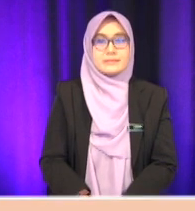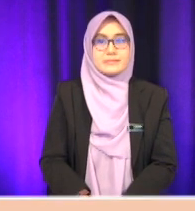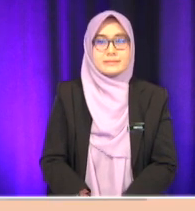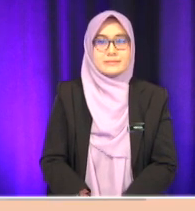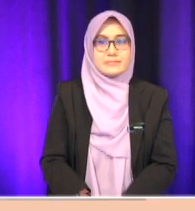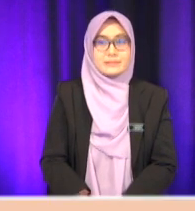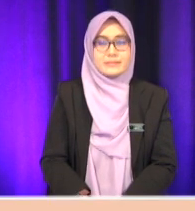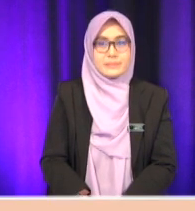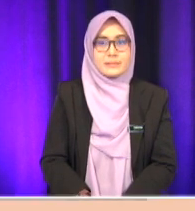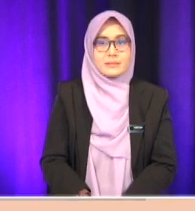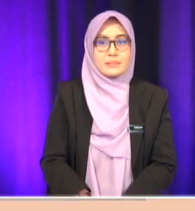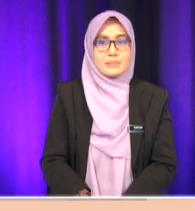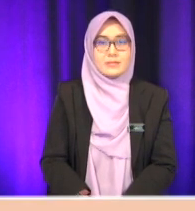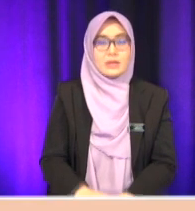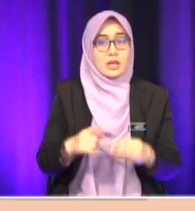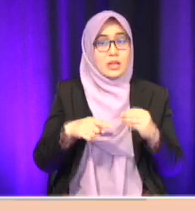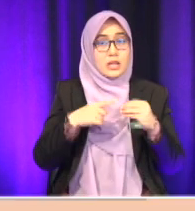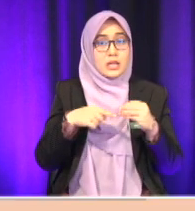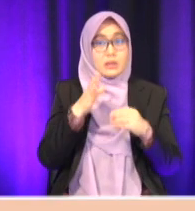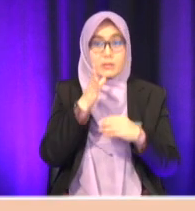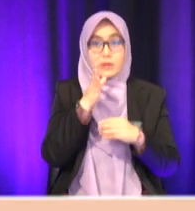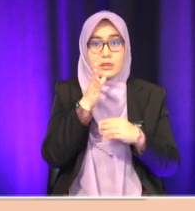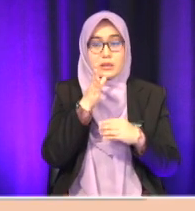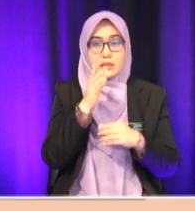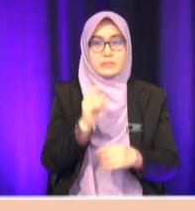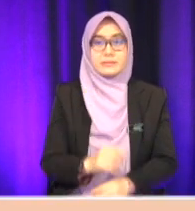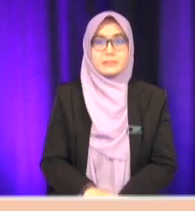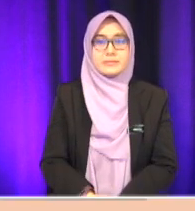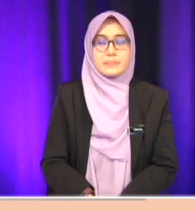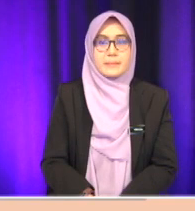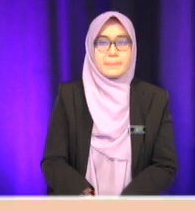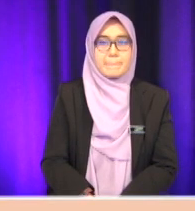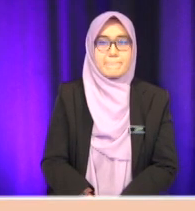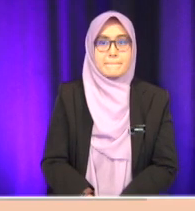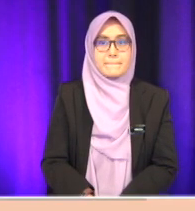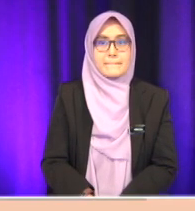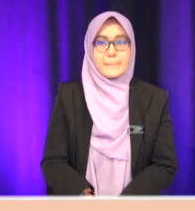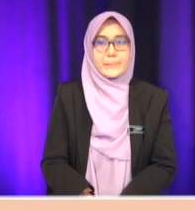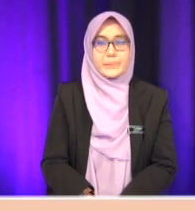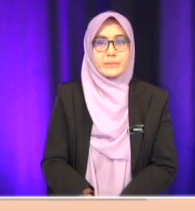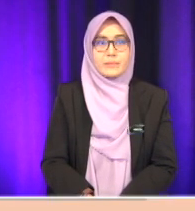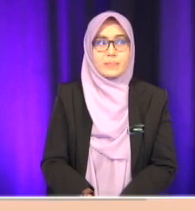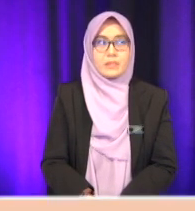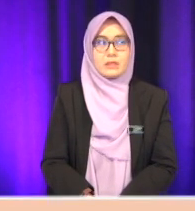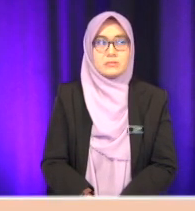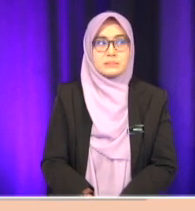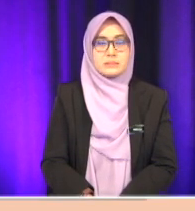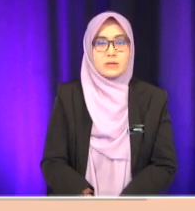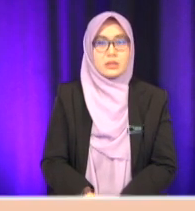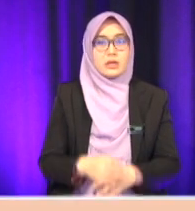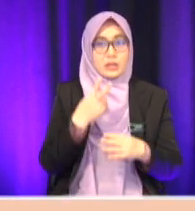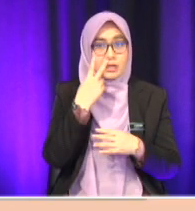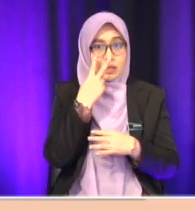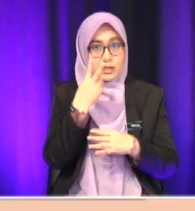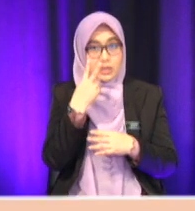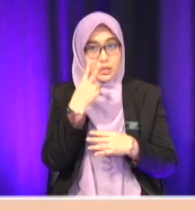characteristic of the mother. So, let's go through the options. Yeah, she was discouraged by the economic hardship